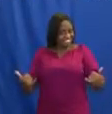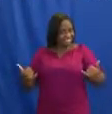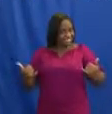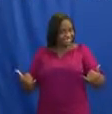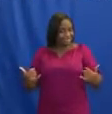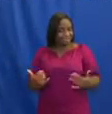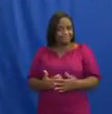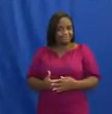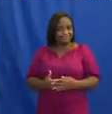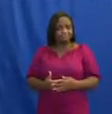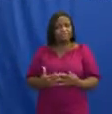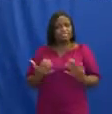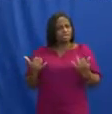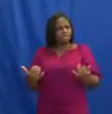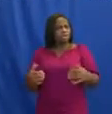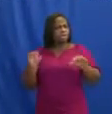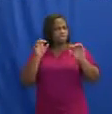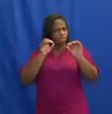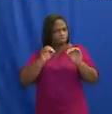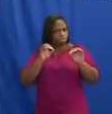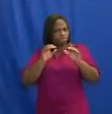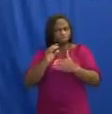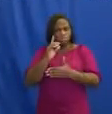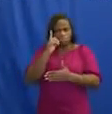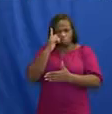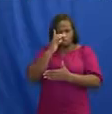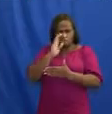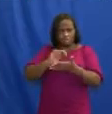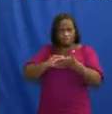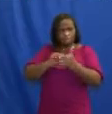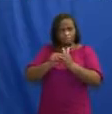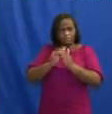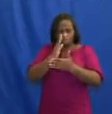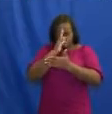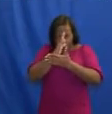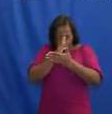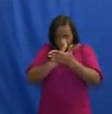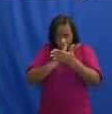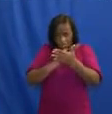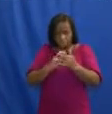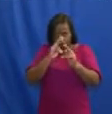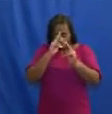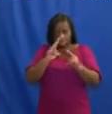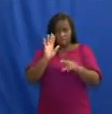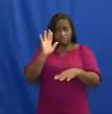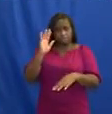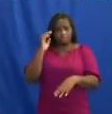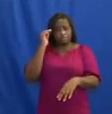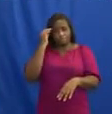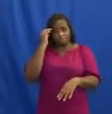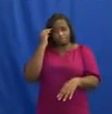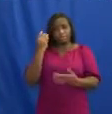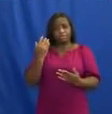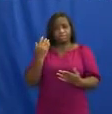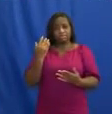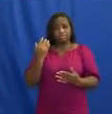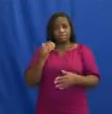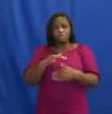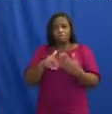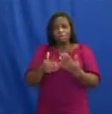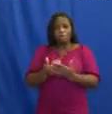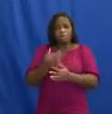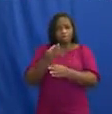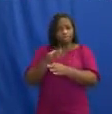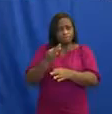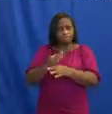today. Let us observe a moment's silence in honor of their memory, and the memory